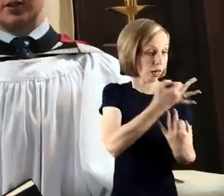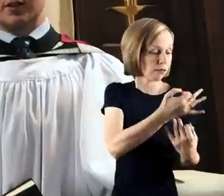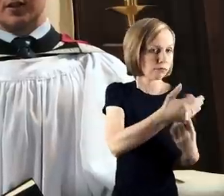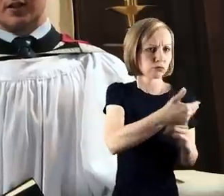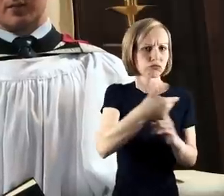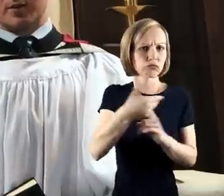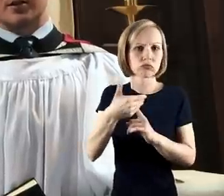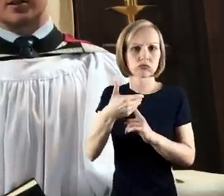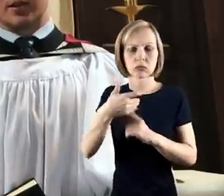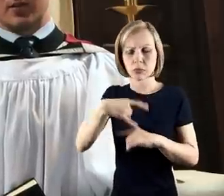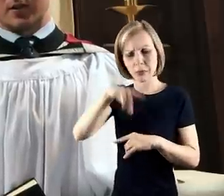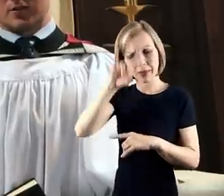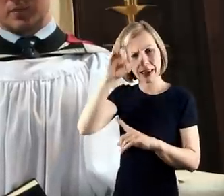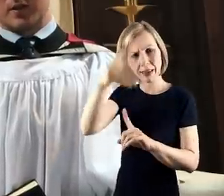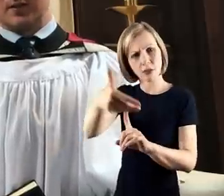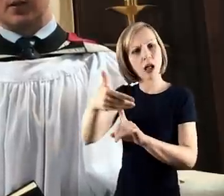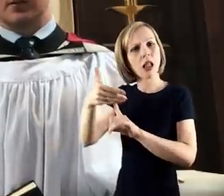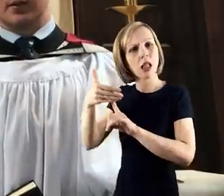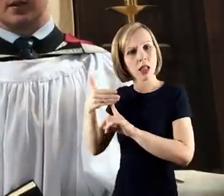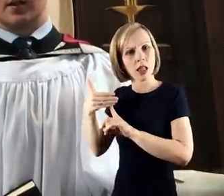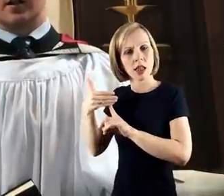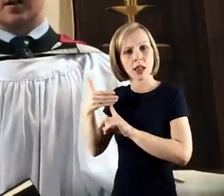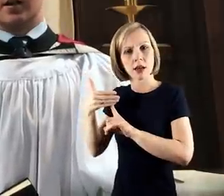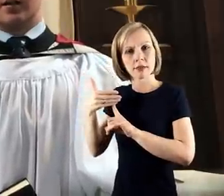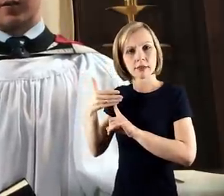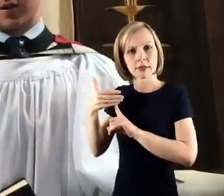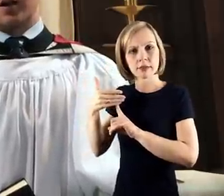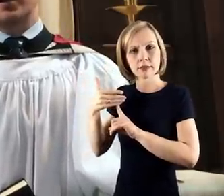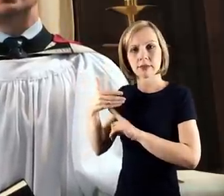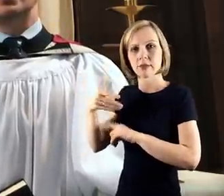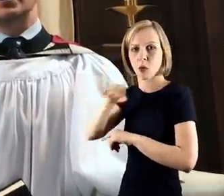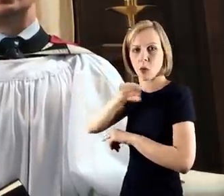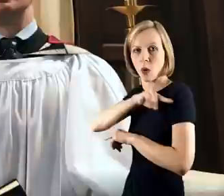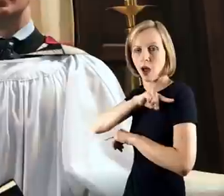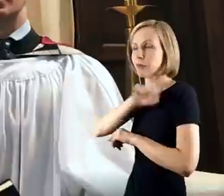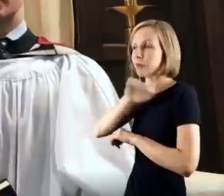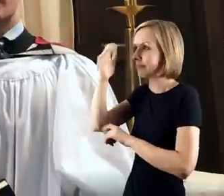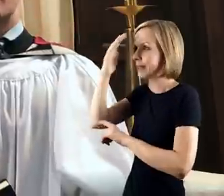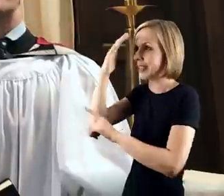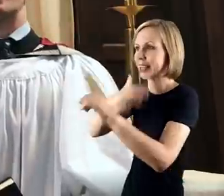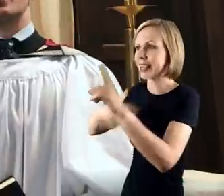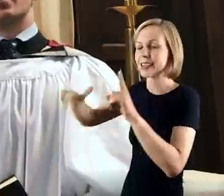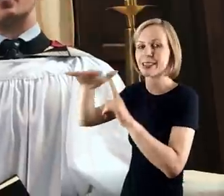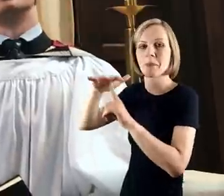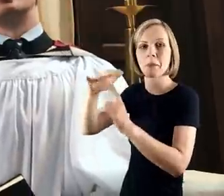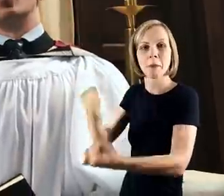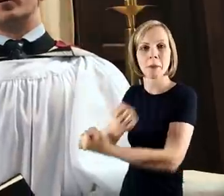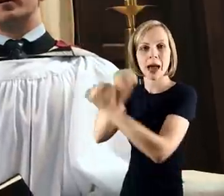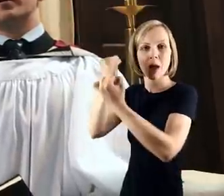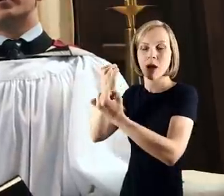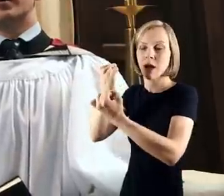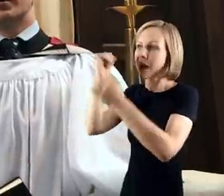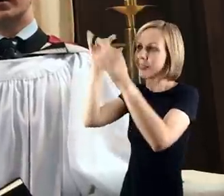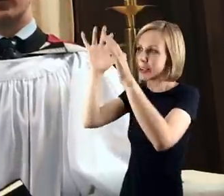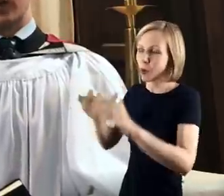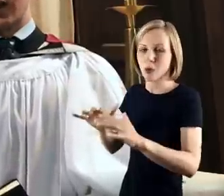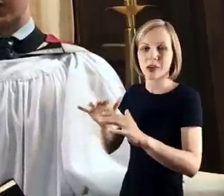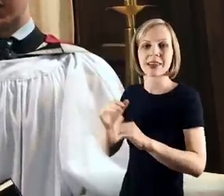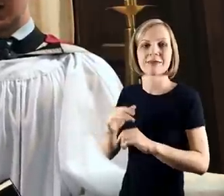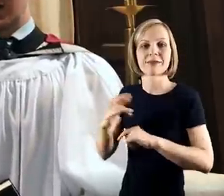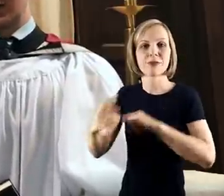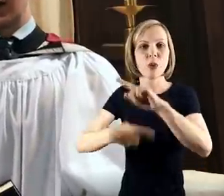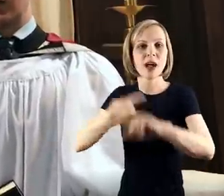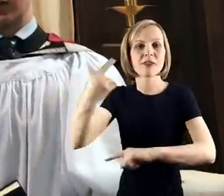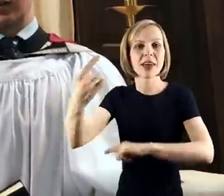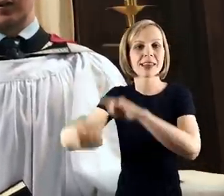temptation, but deliver us from evil. For thine is the kingdom, the power and the glory,